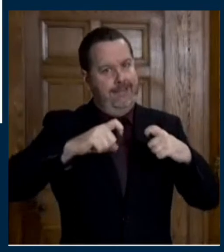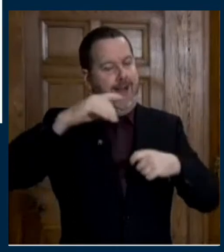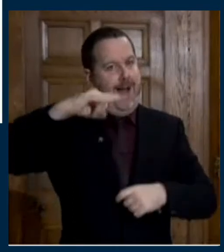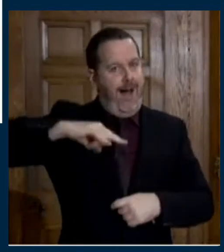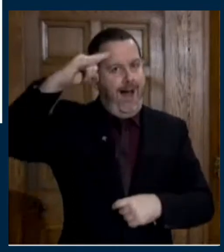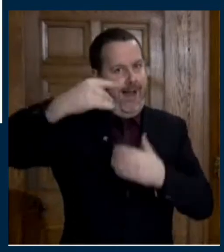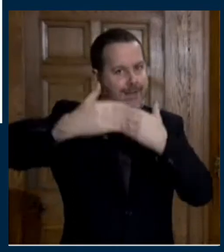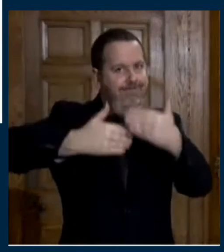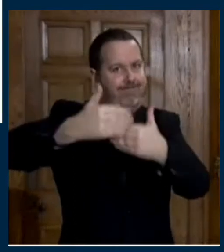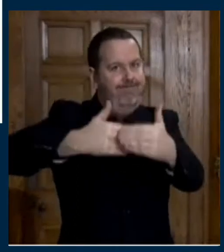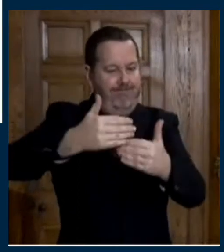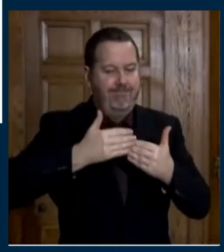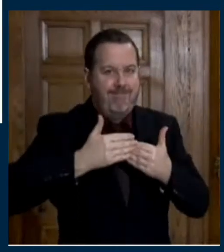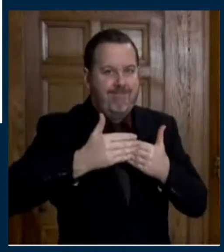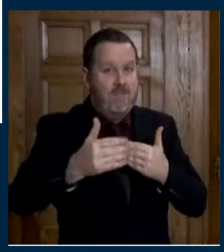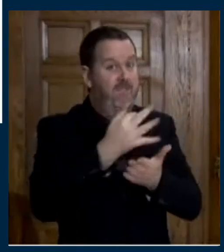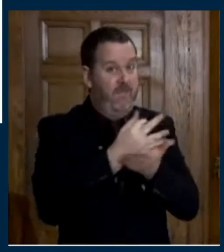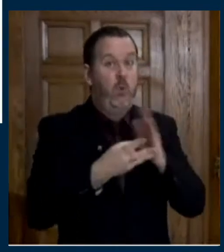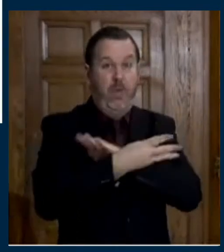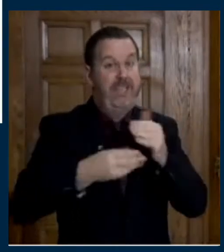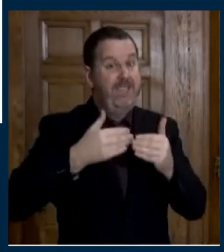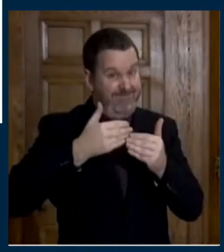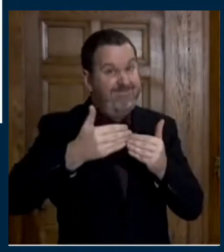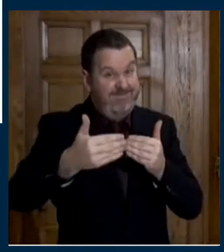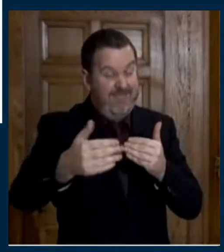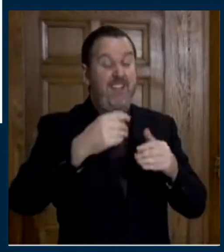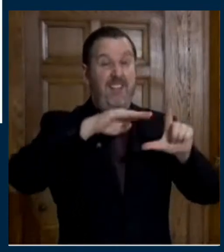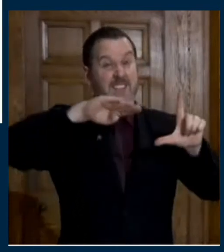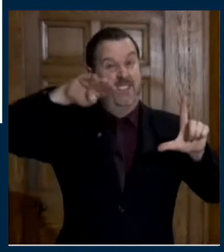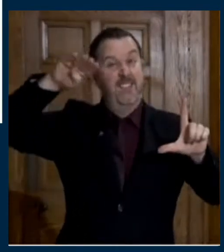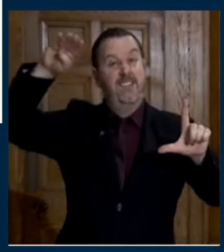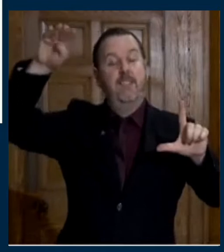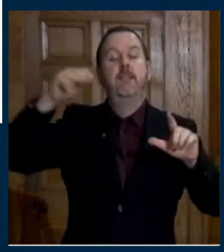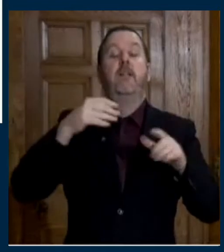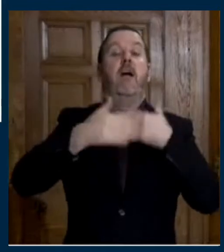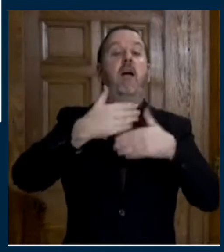few weeks before we begin to see a fall again.